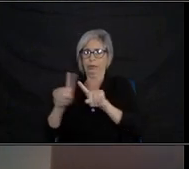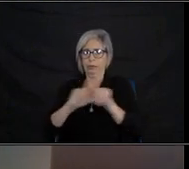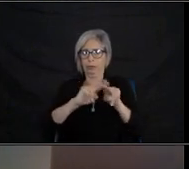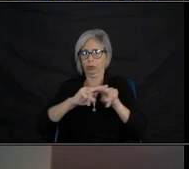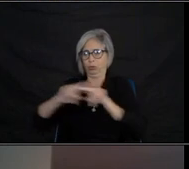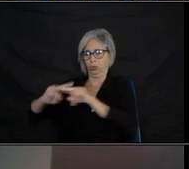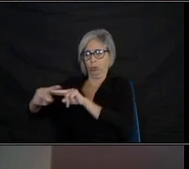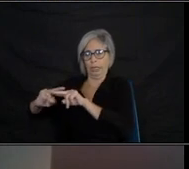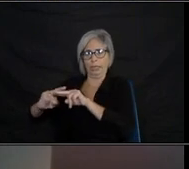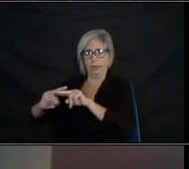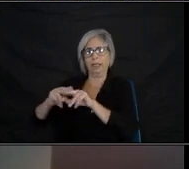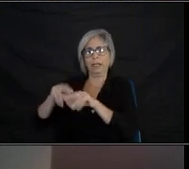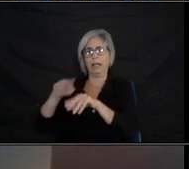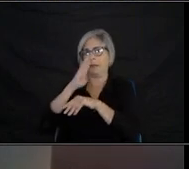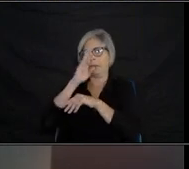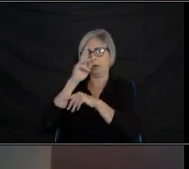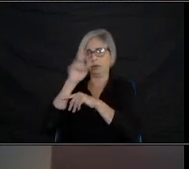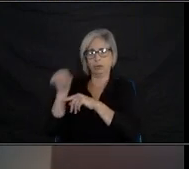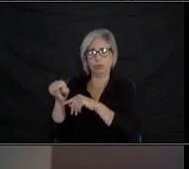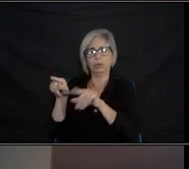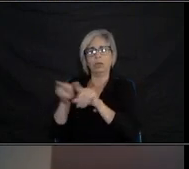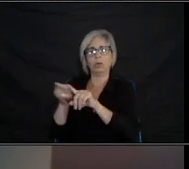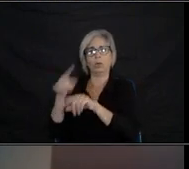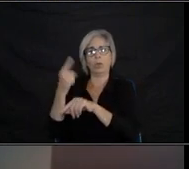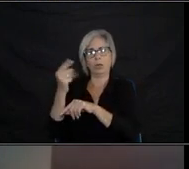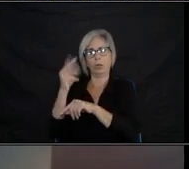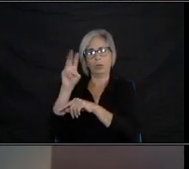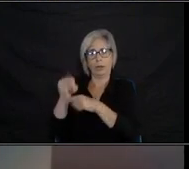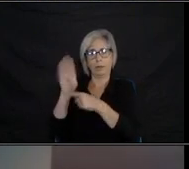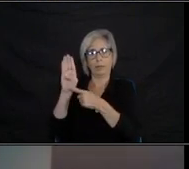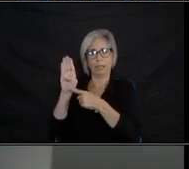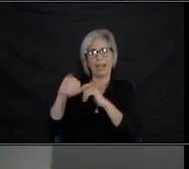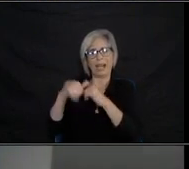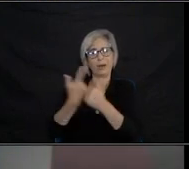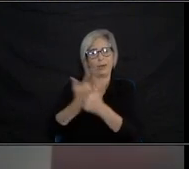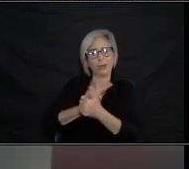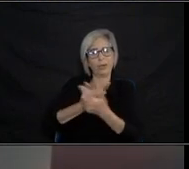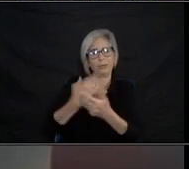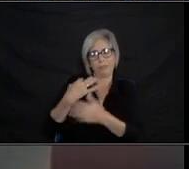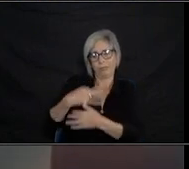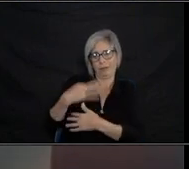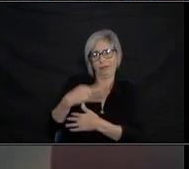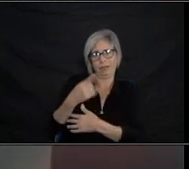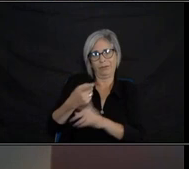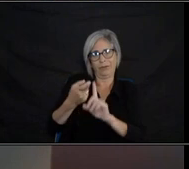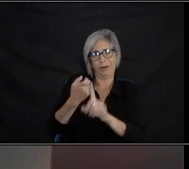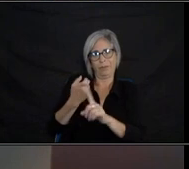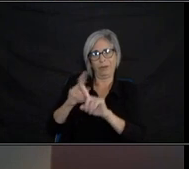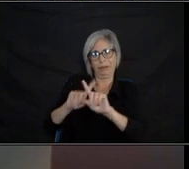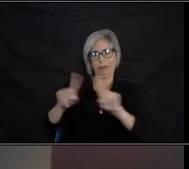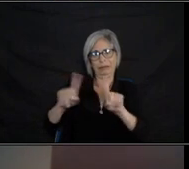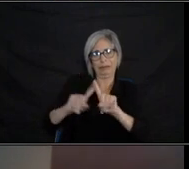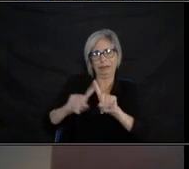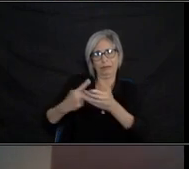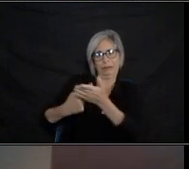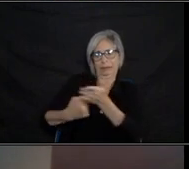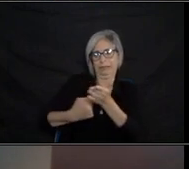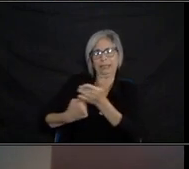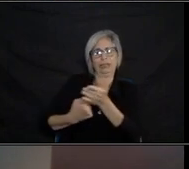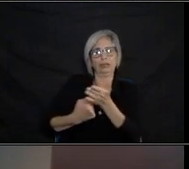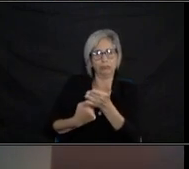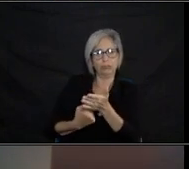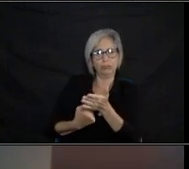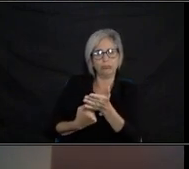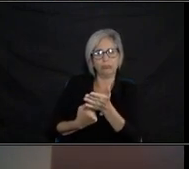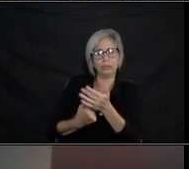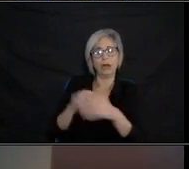coming along in Boca and one currently in West Palm Beach, how we can benefit from the different discussions.